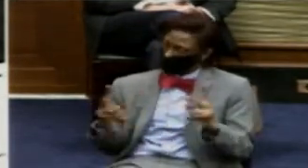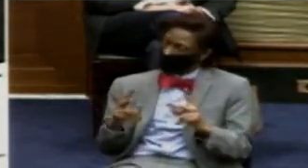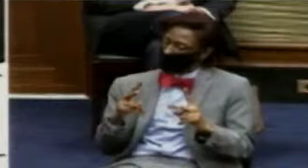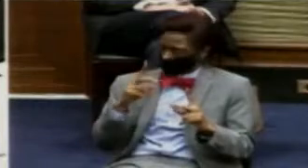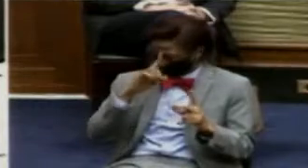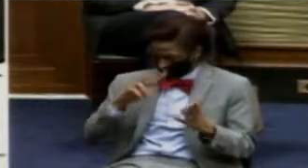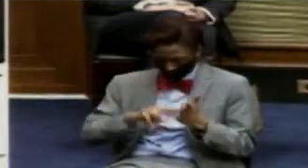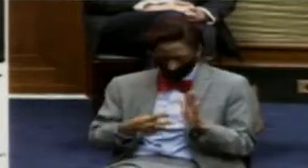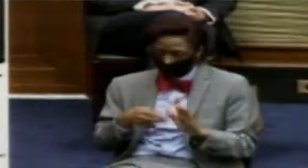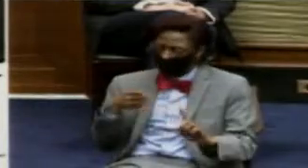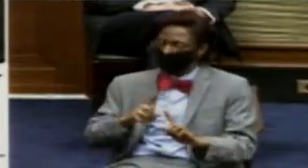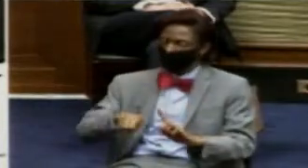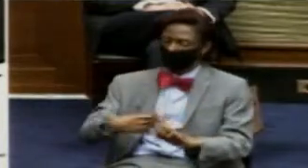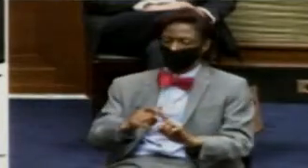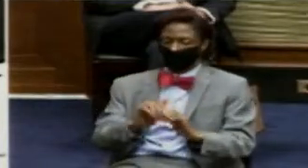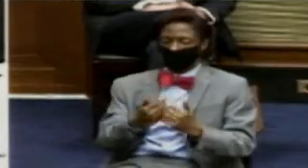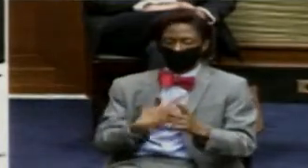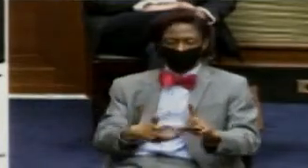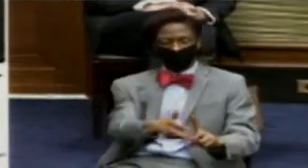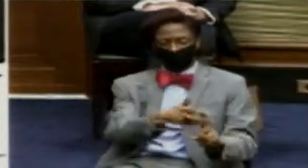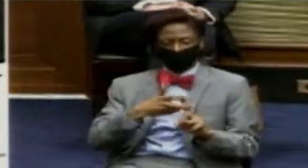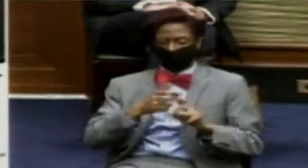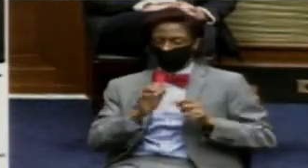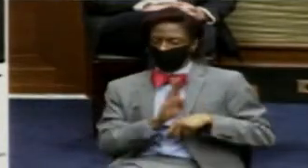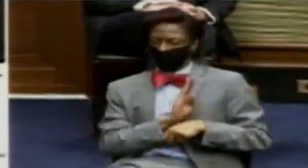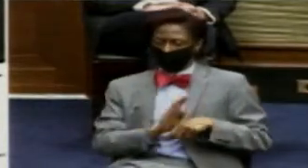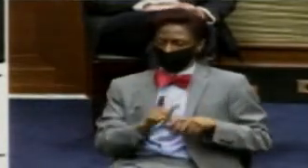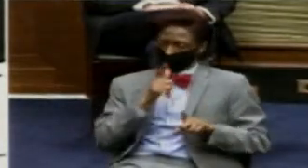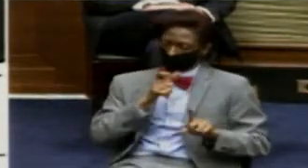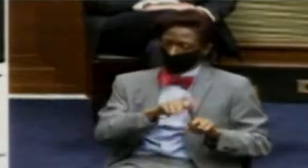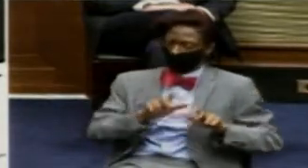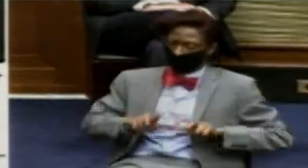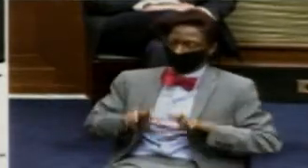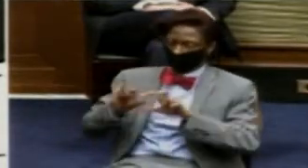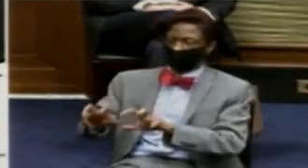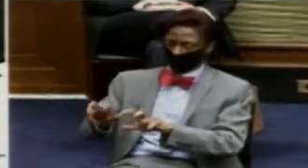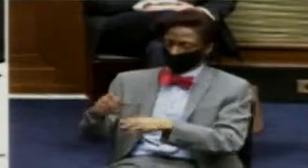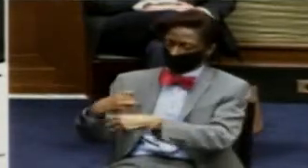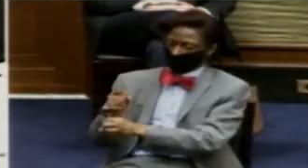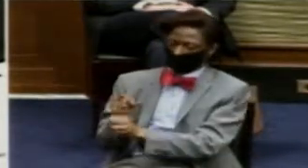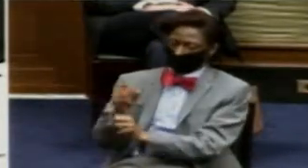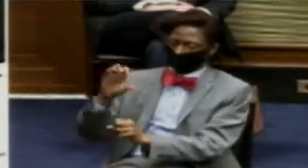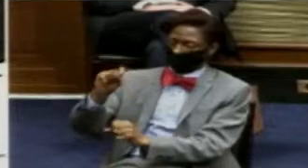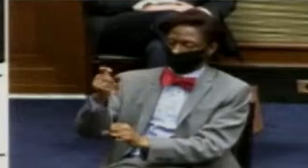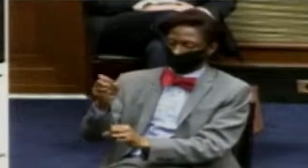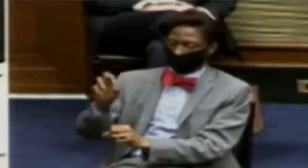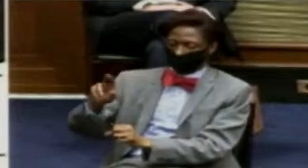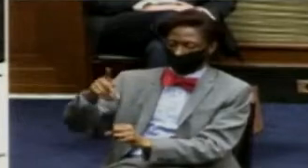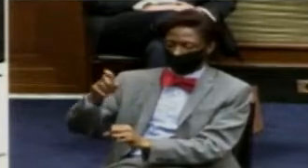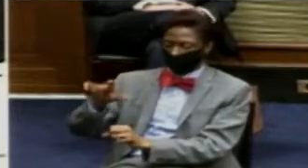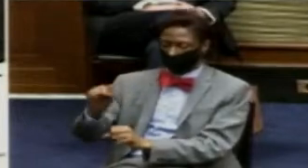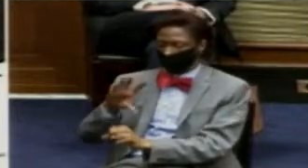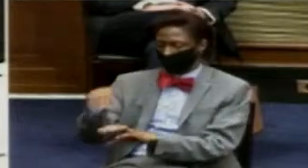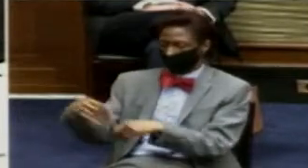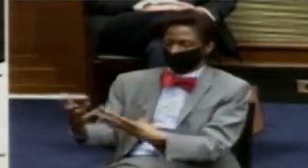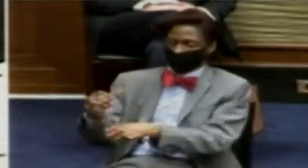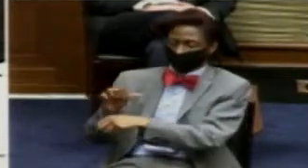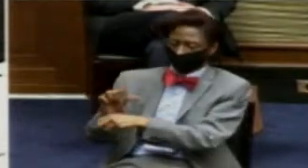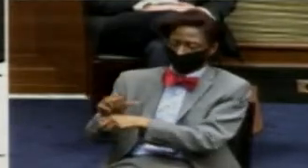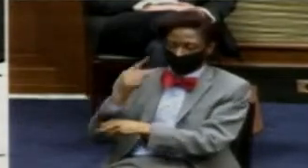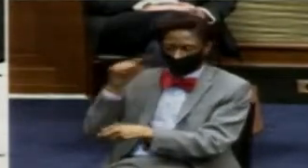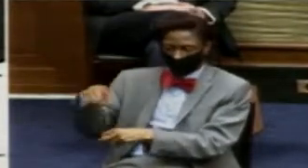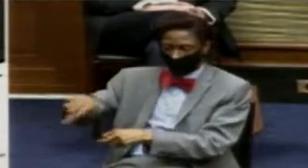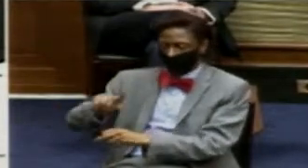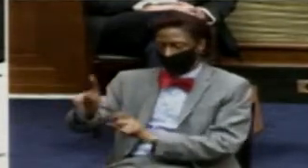how we attract businesses who are investing in creating solar panels and employing DC residents.